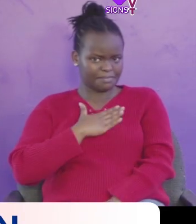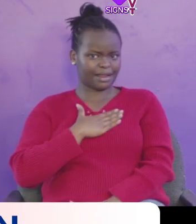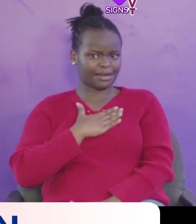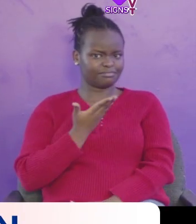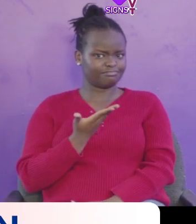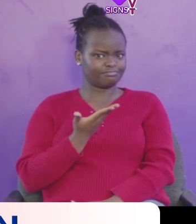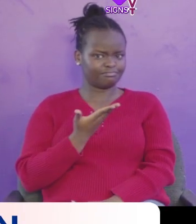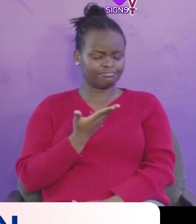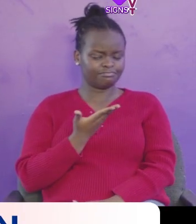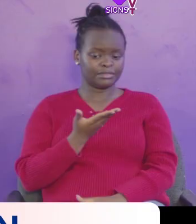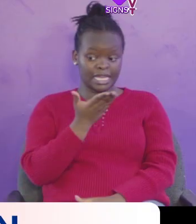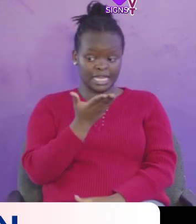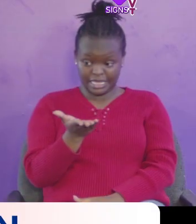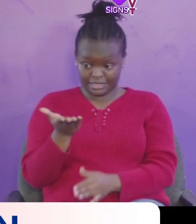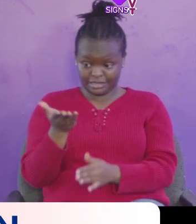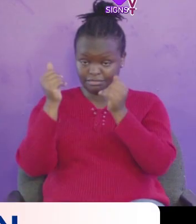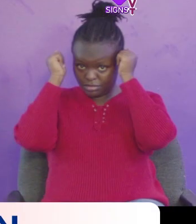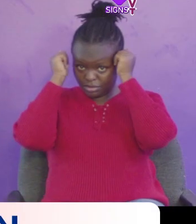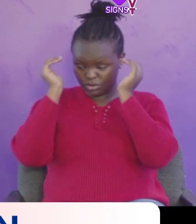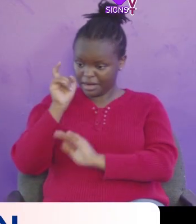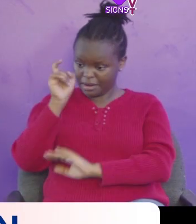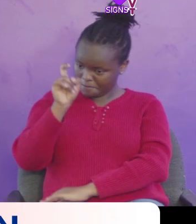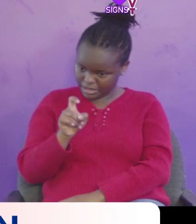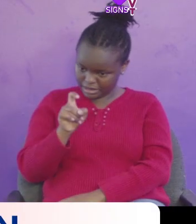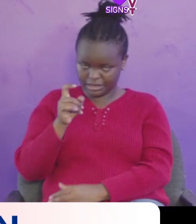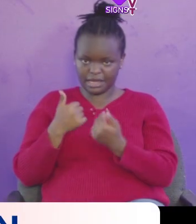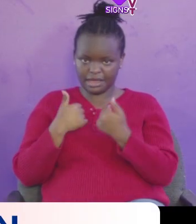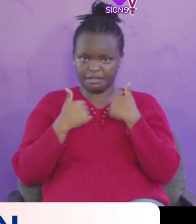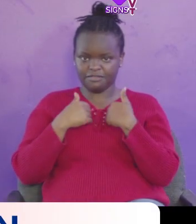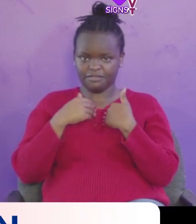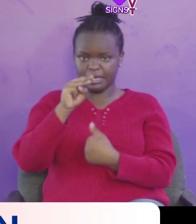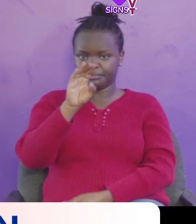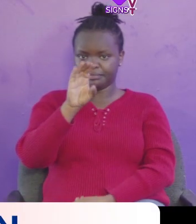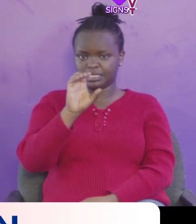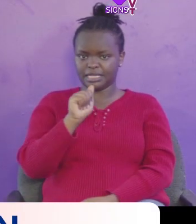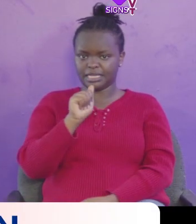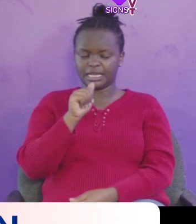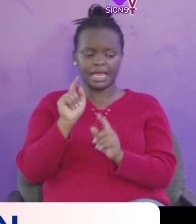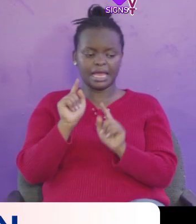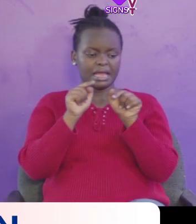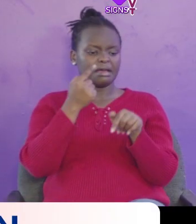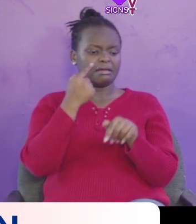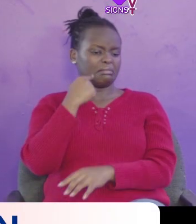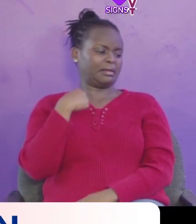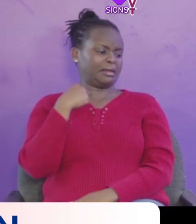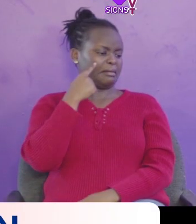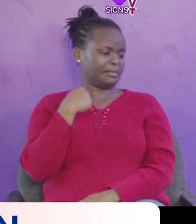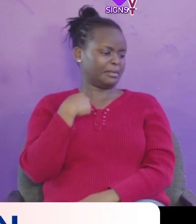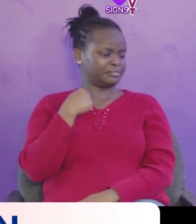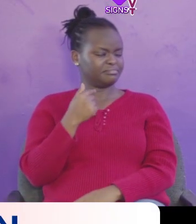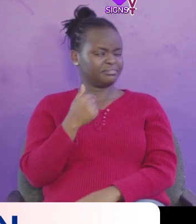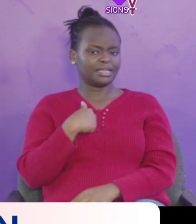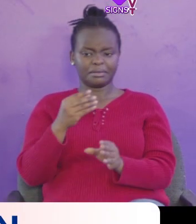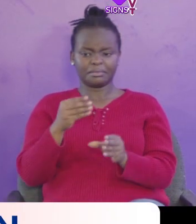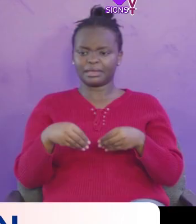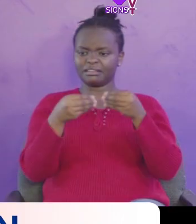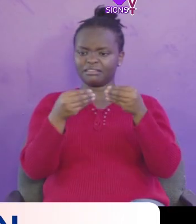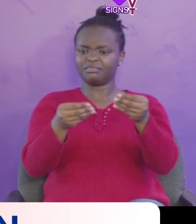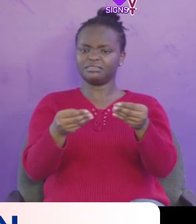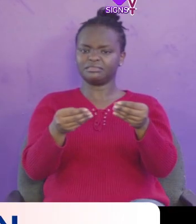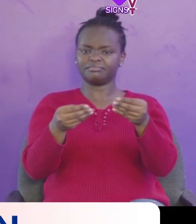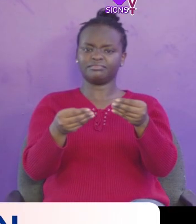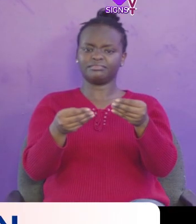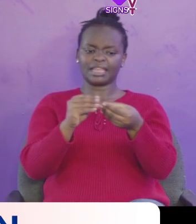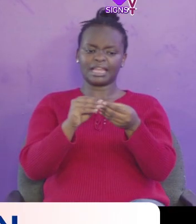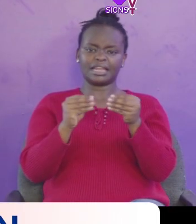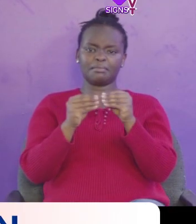that this student should be given. And MCA should not come and start bragging to me that I have given this number